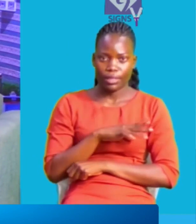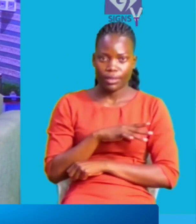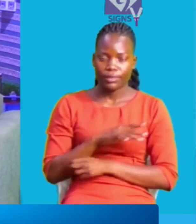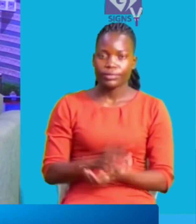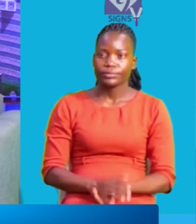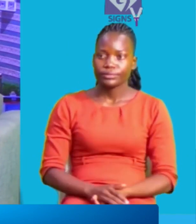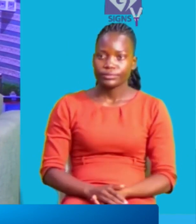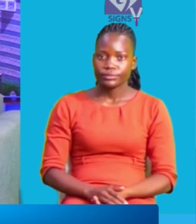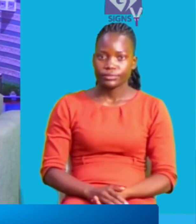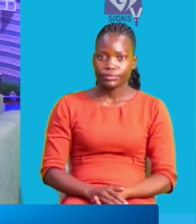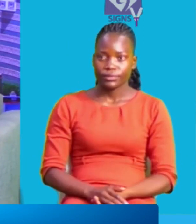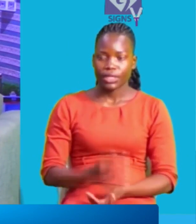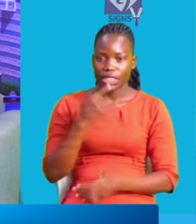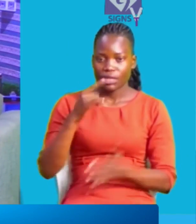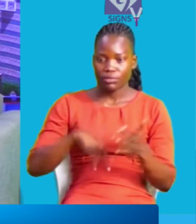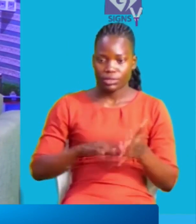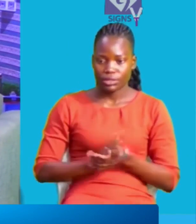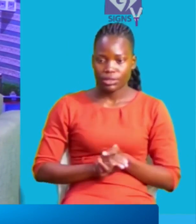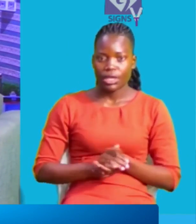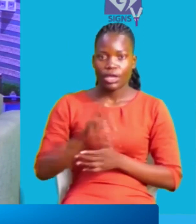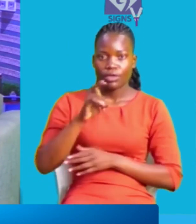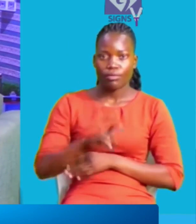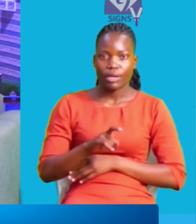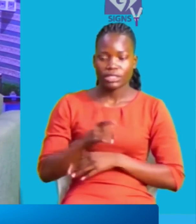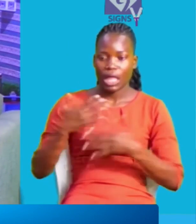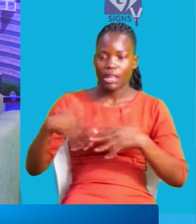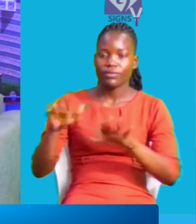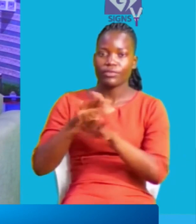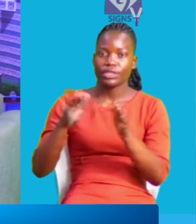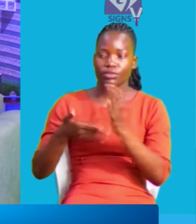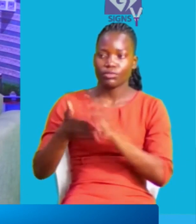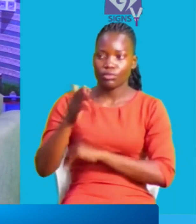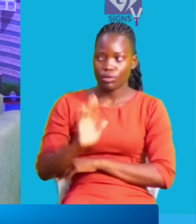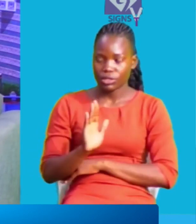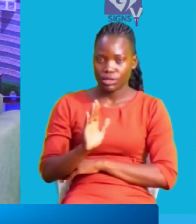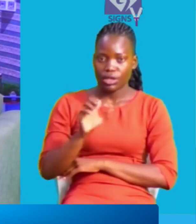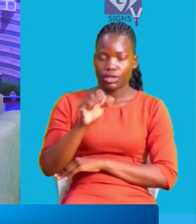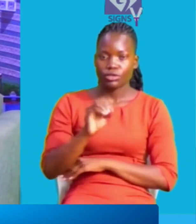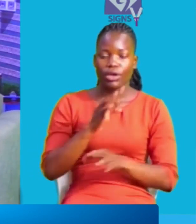afraid that something might happen to you? And she was like, you have to leave everything to God.